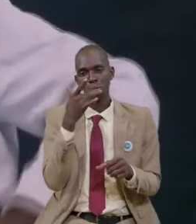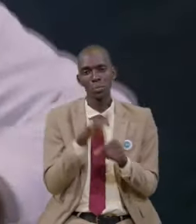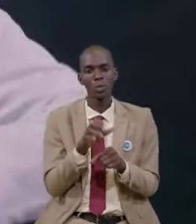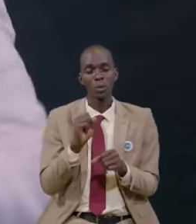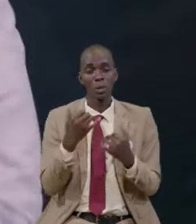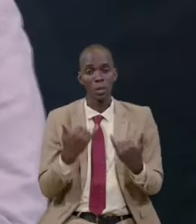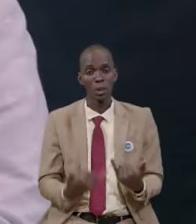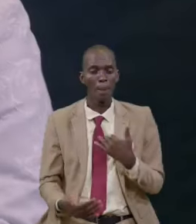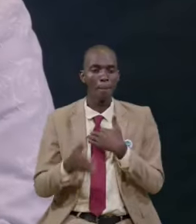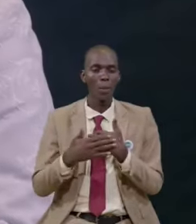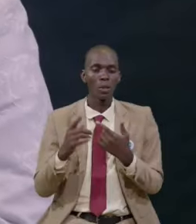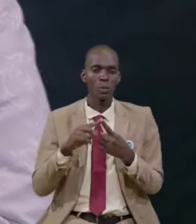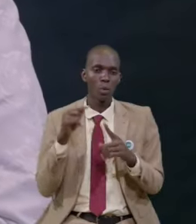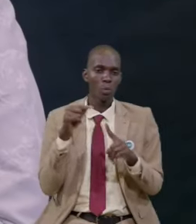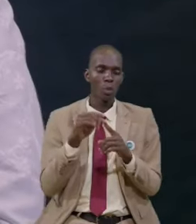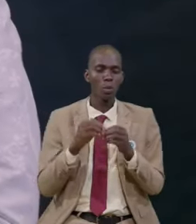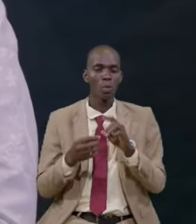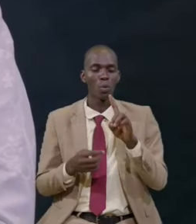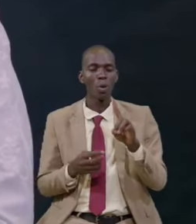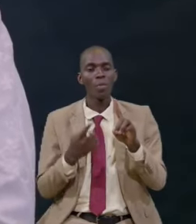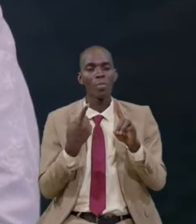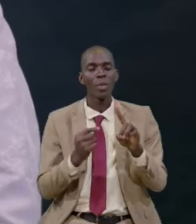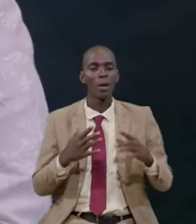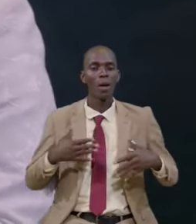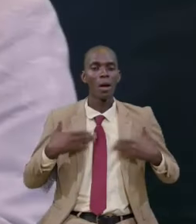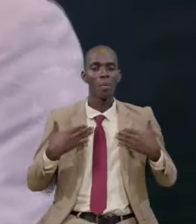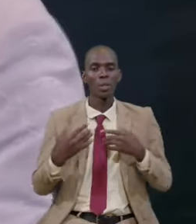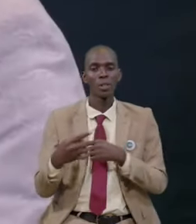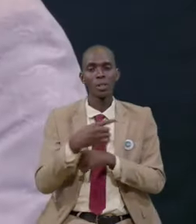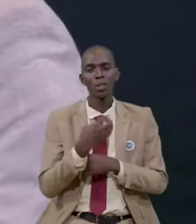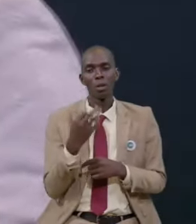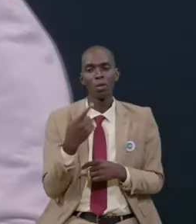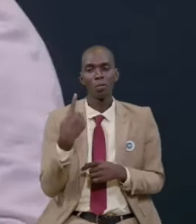happy day of the favored people.